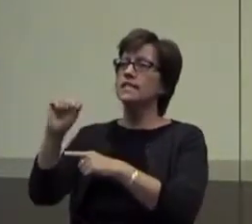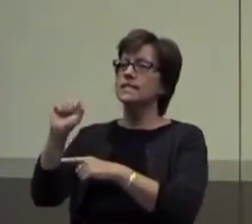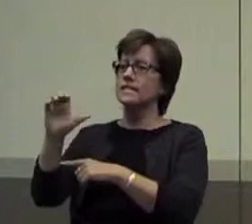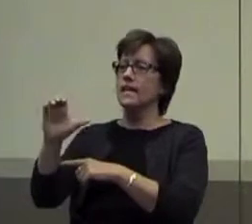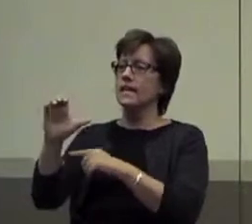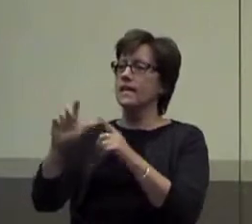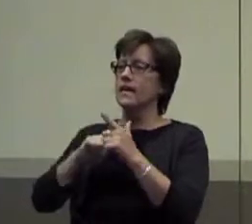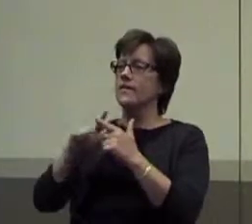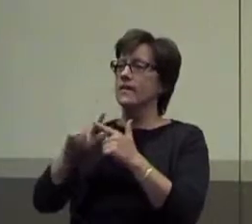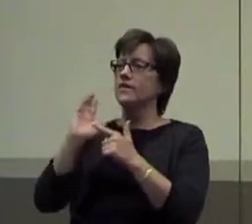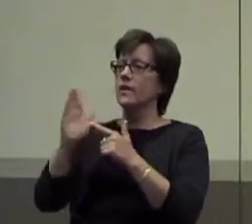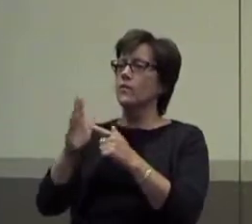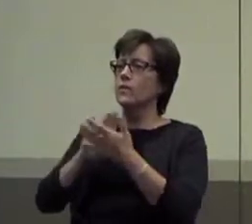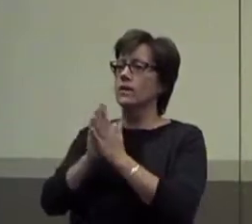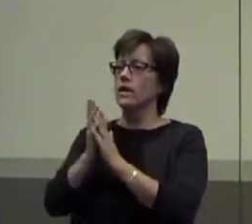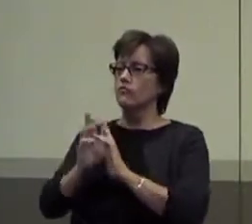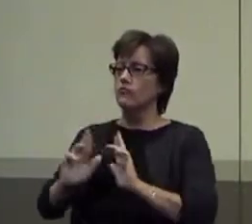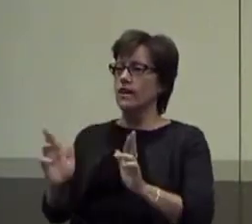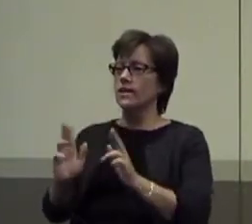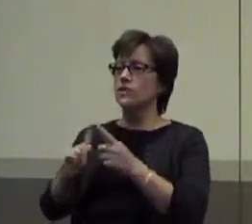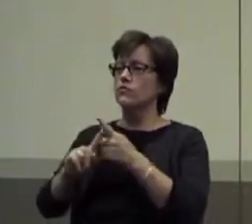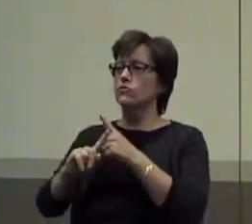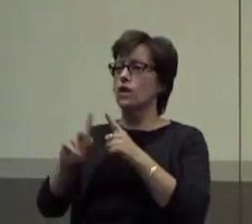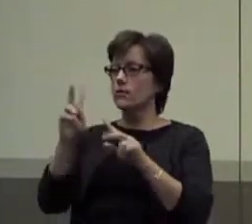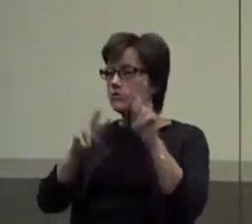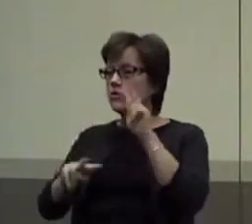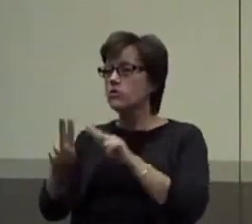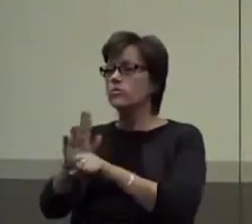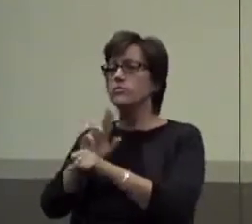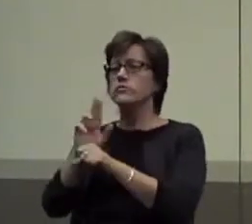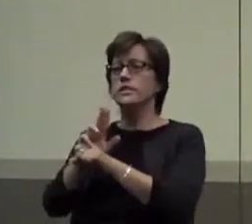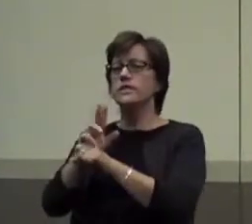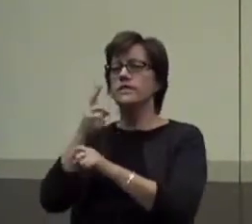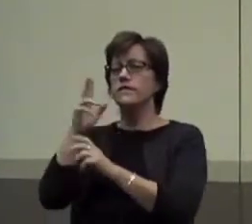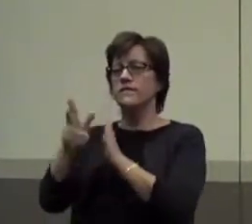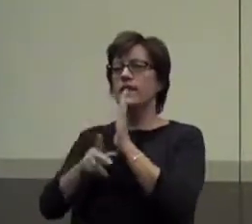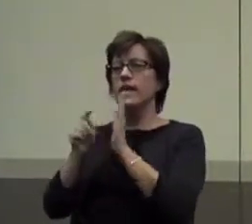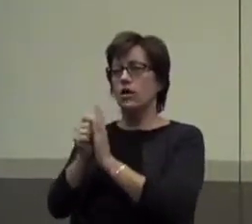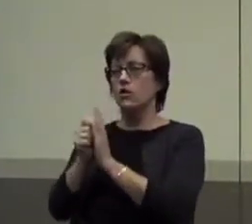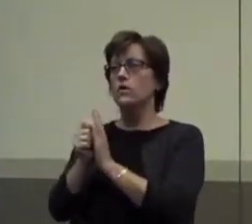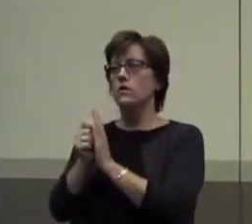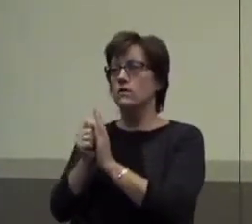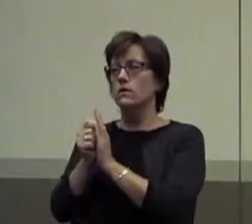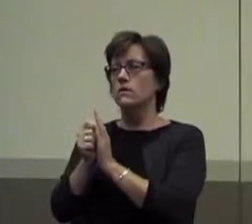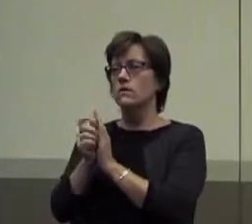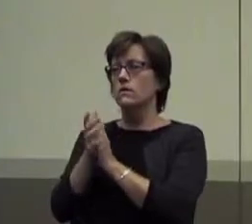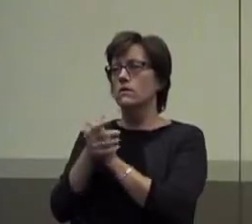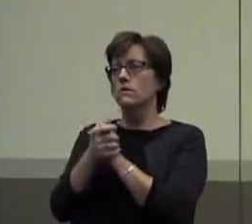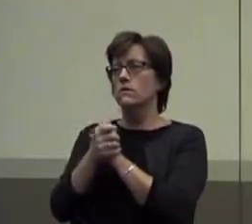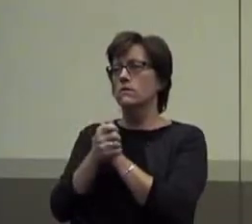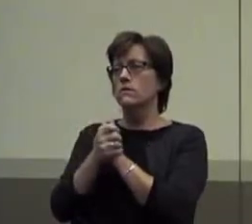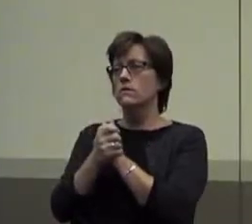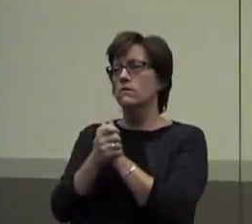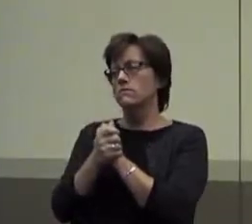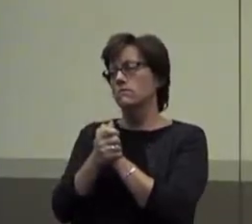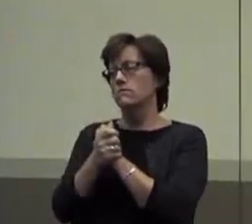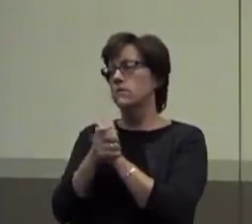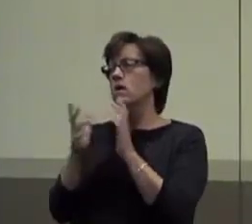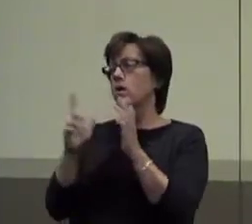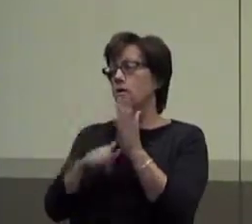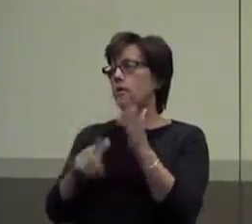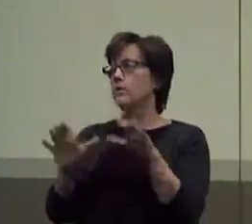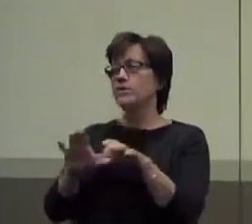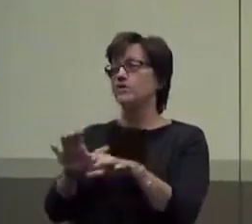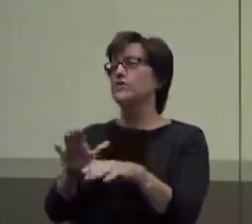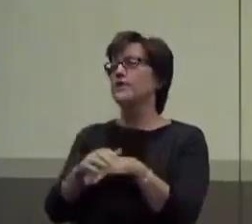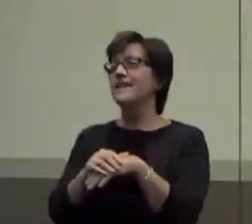And then they're going to get ready to observe using the video. Okay? So what we do is,